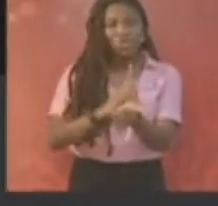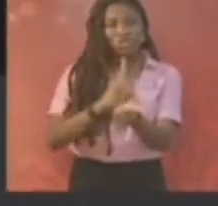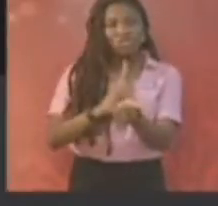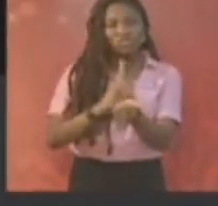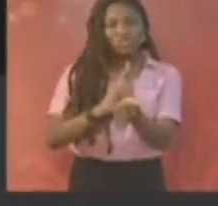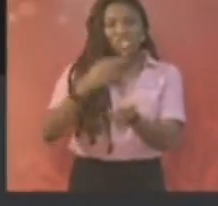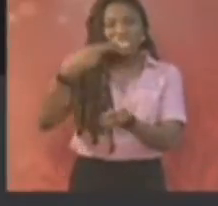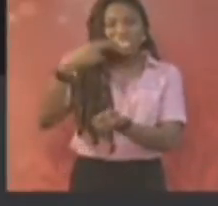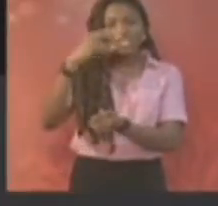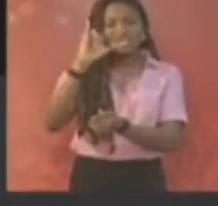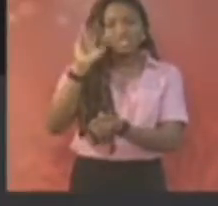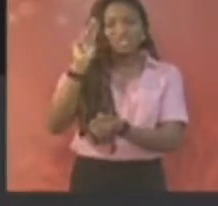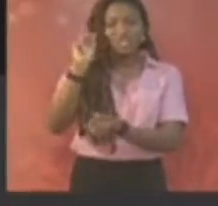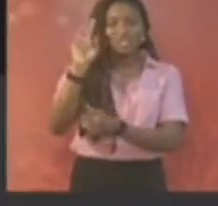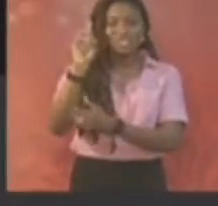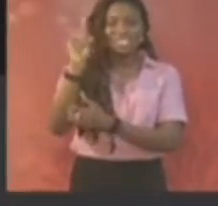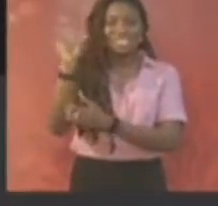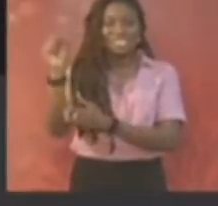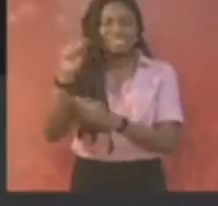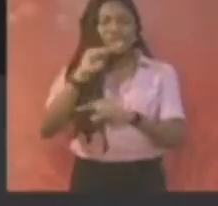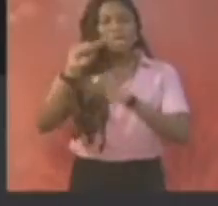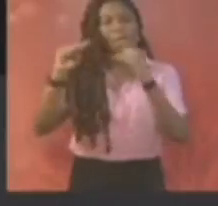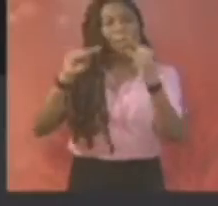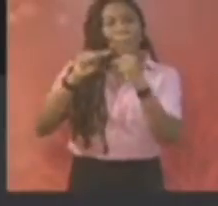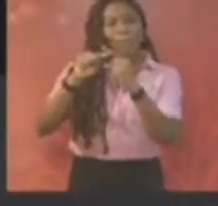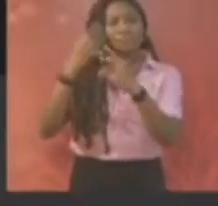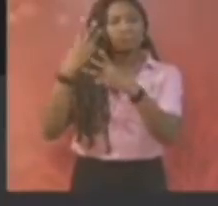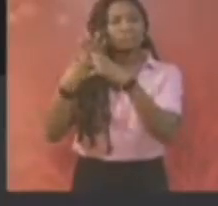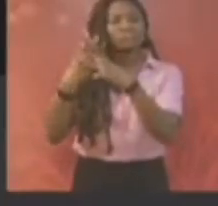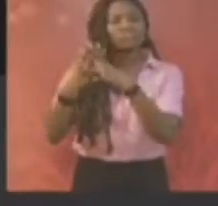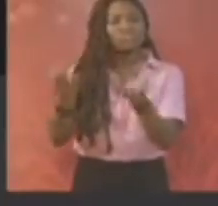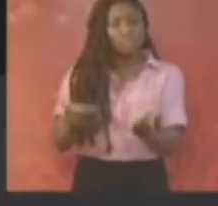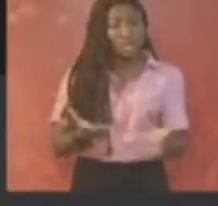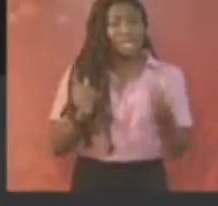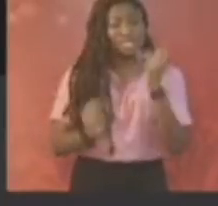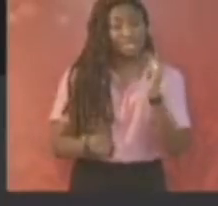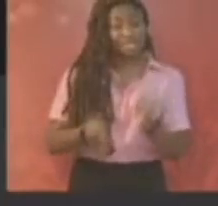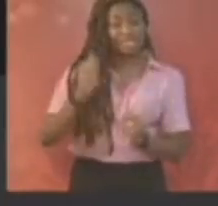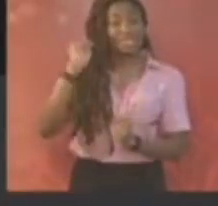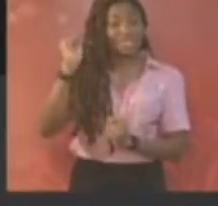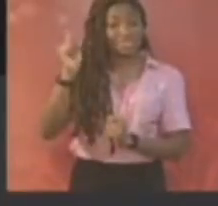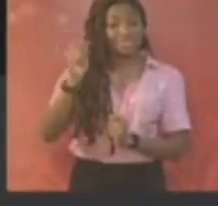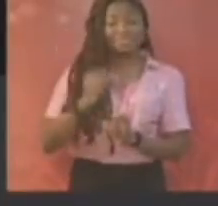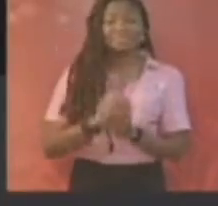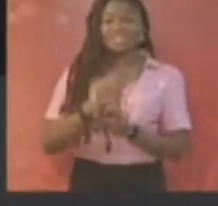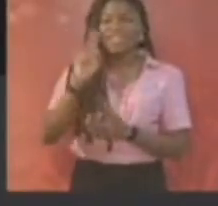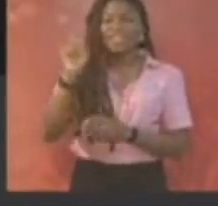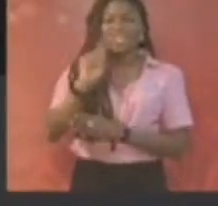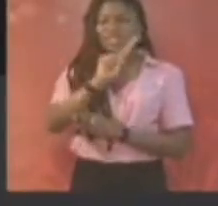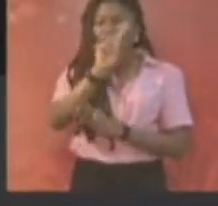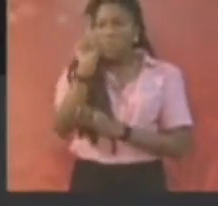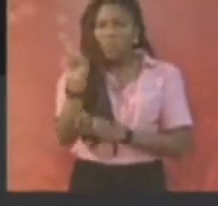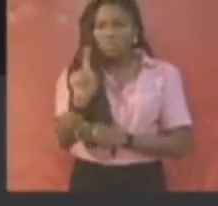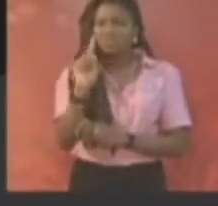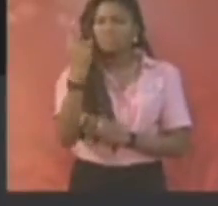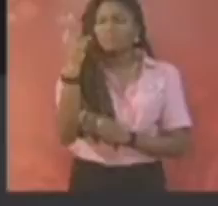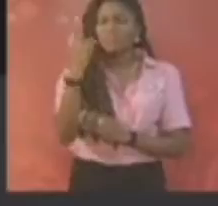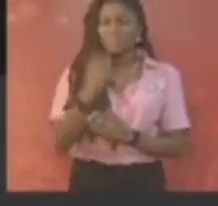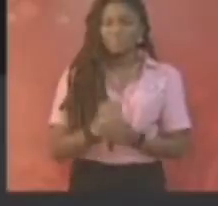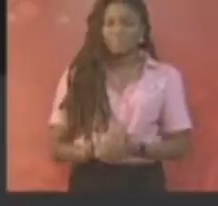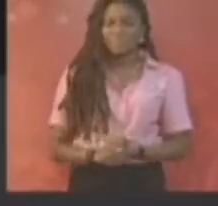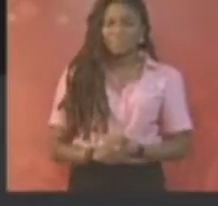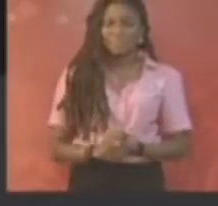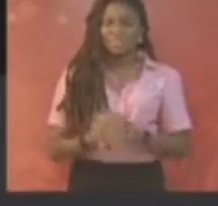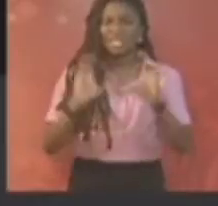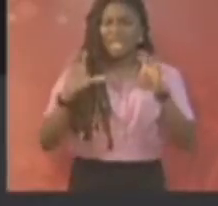do with the state of the prison and correctional facilities in TNT. The first question is from an epidemiological